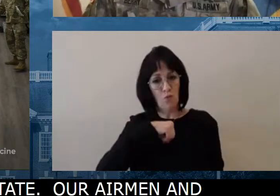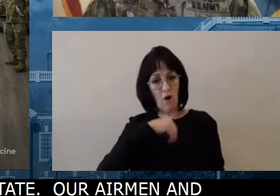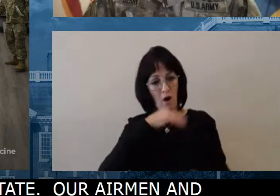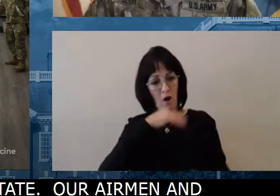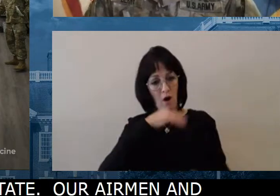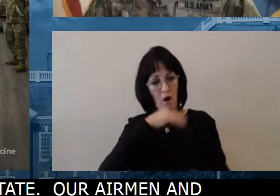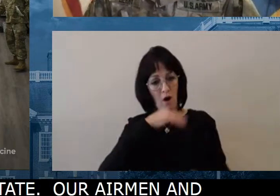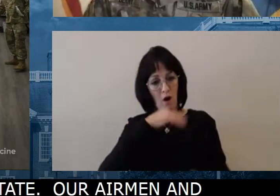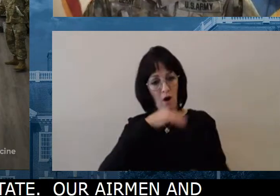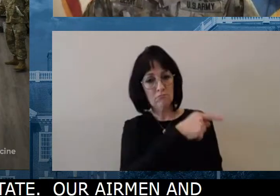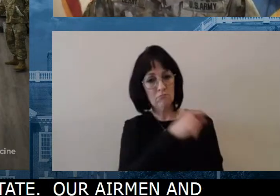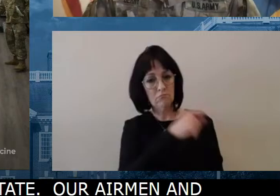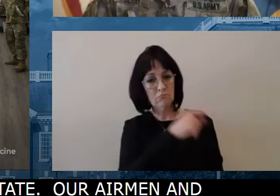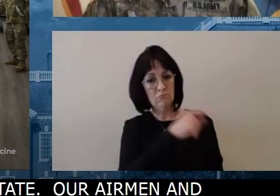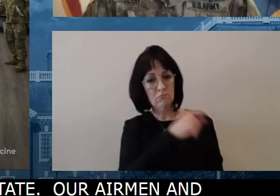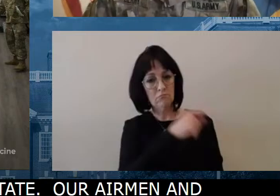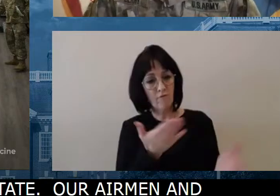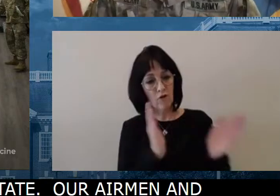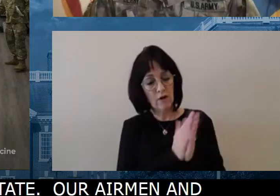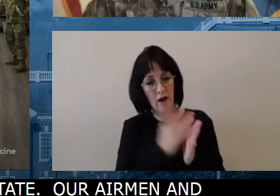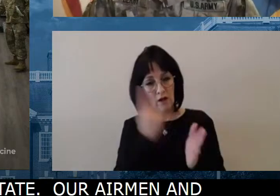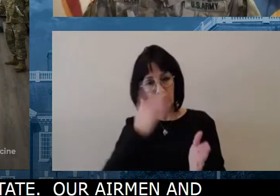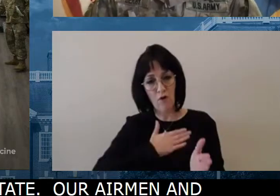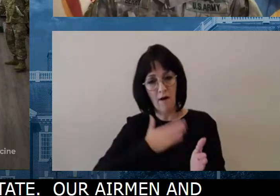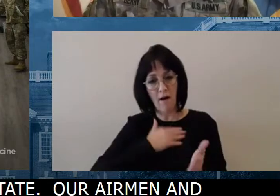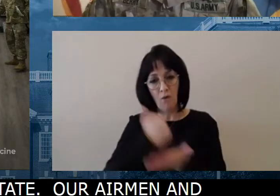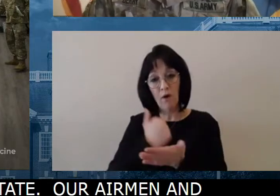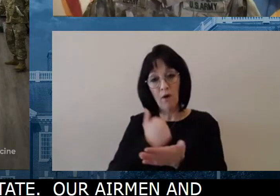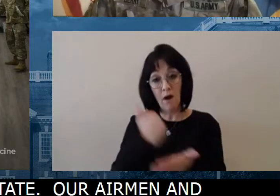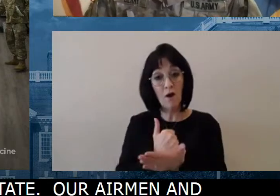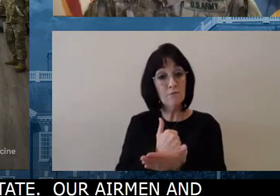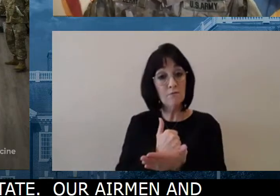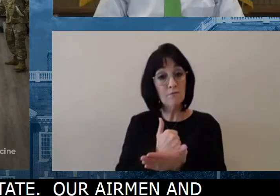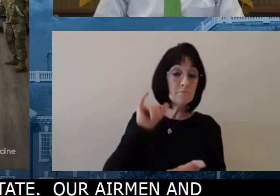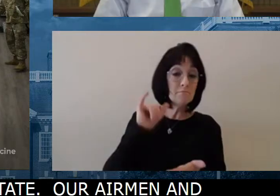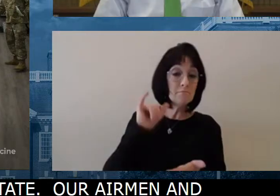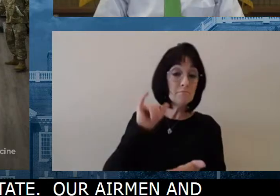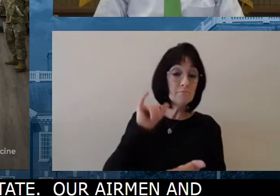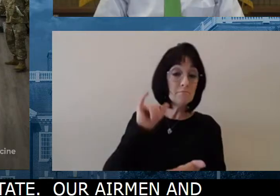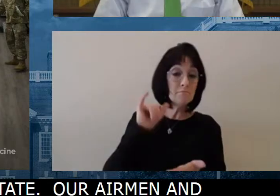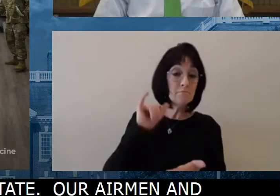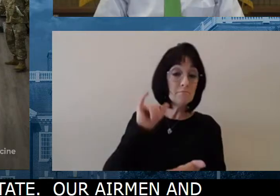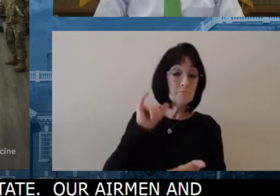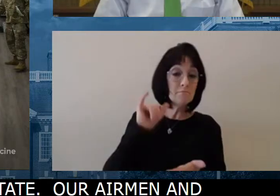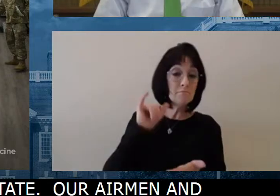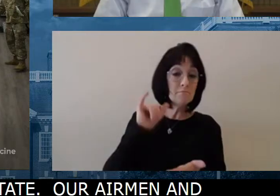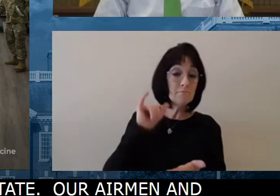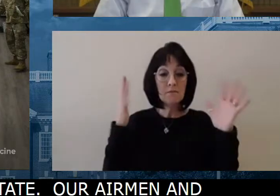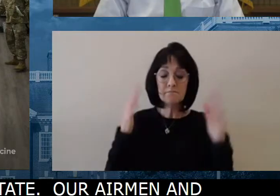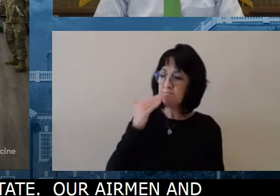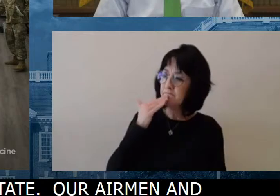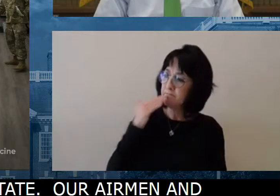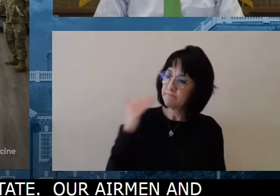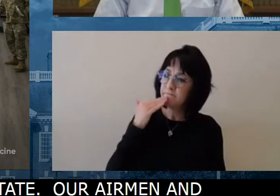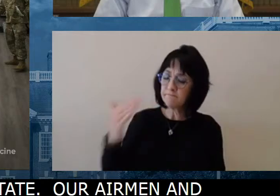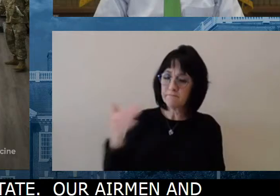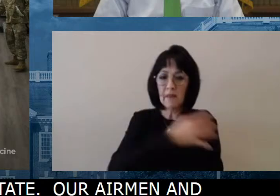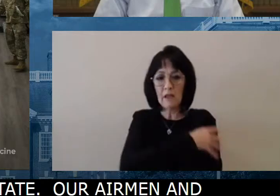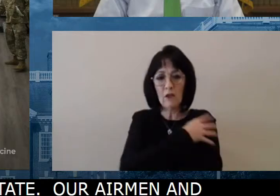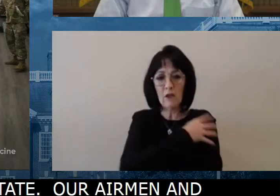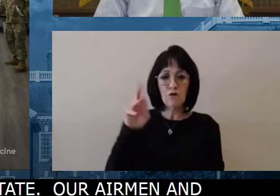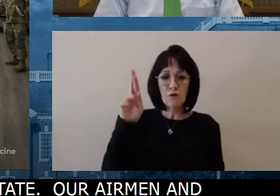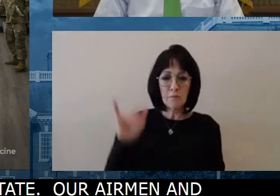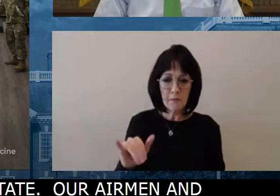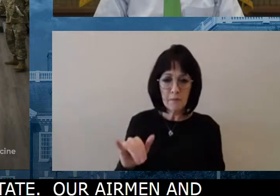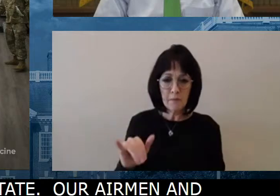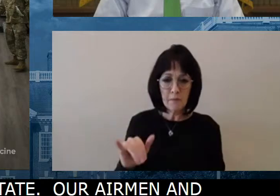help. So that's pretty much all I have. Governor, back to you. Thank you. Thank you very much, General Berry. Really outstanding work going back, as